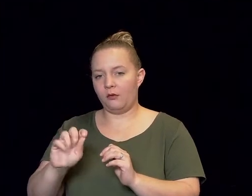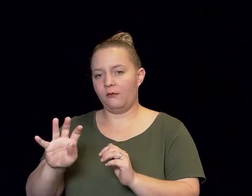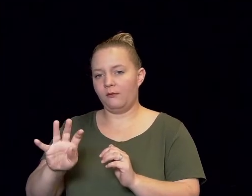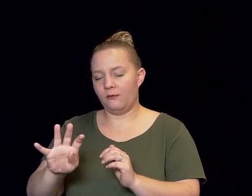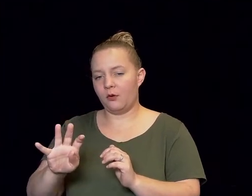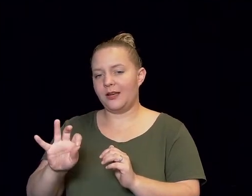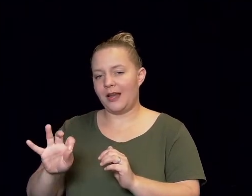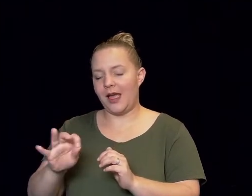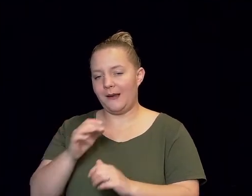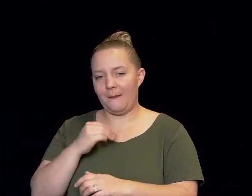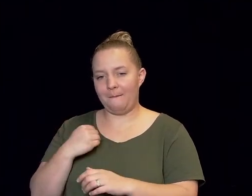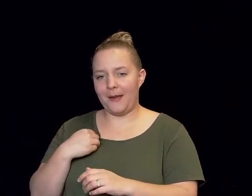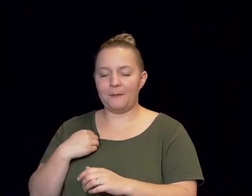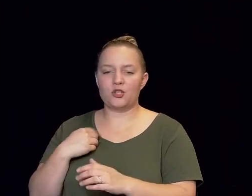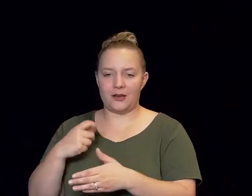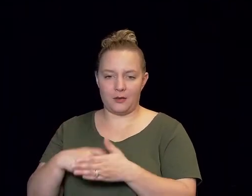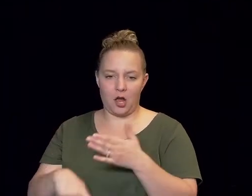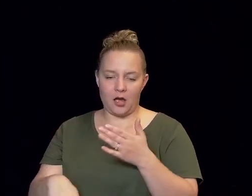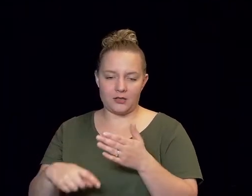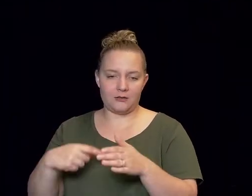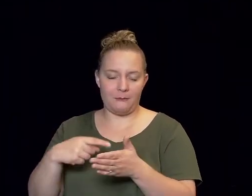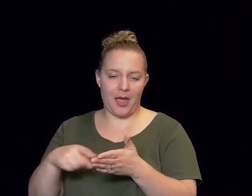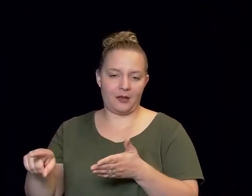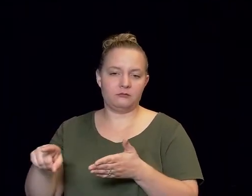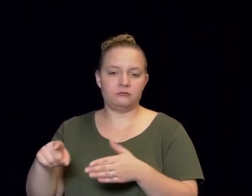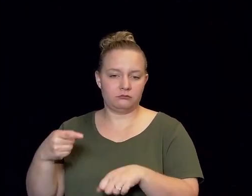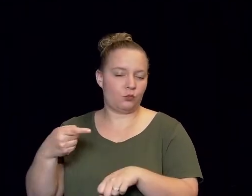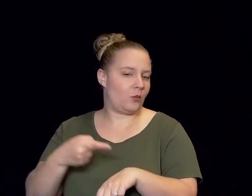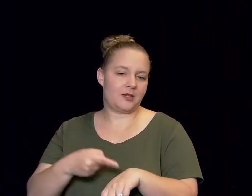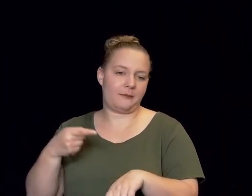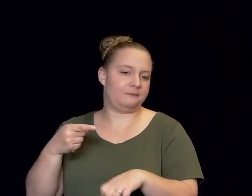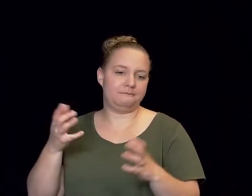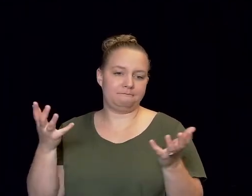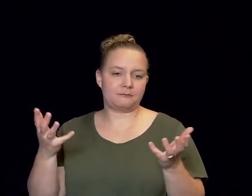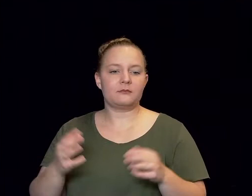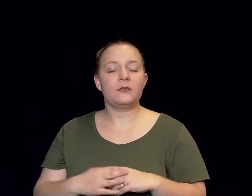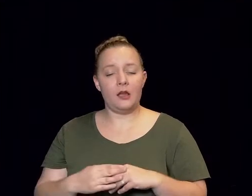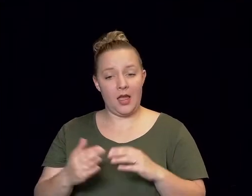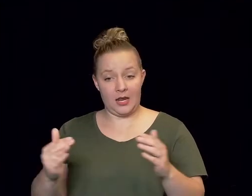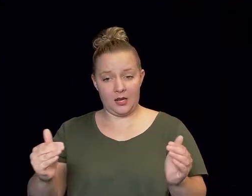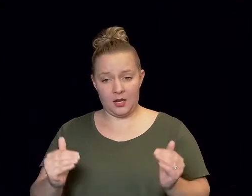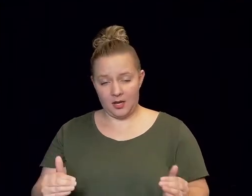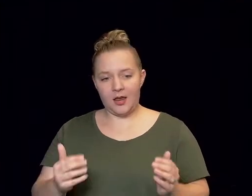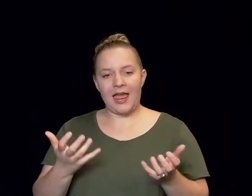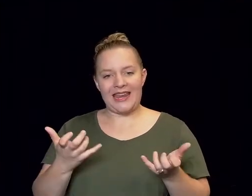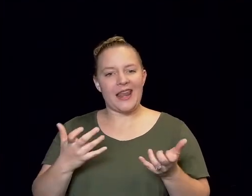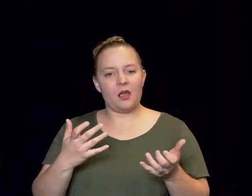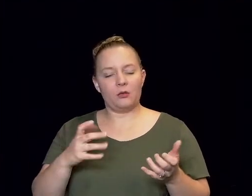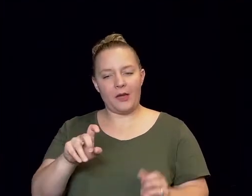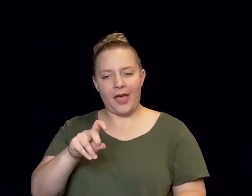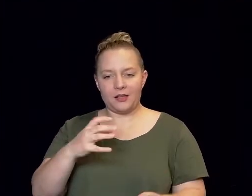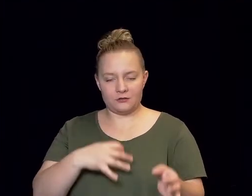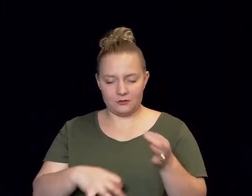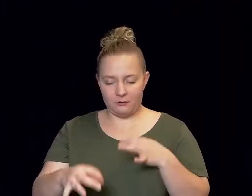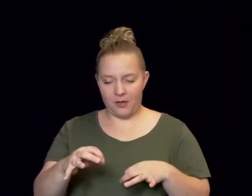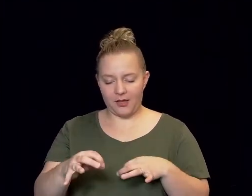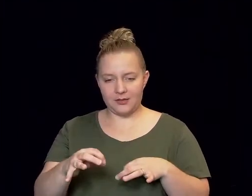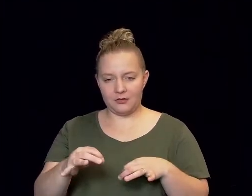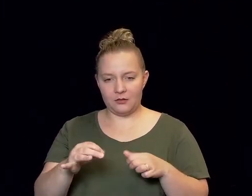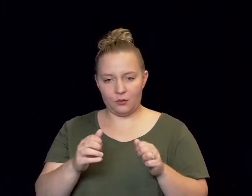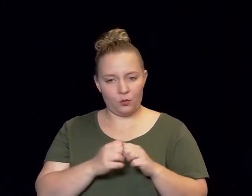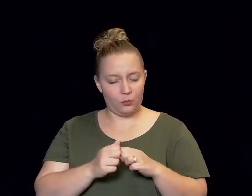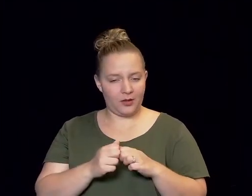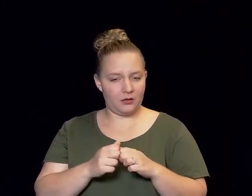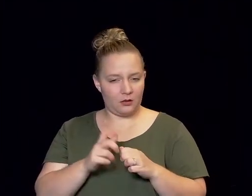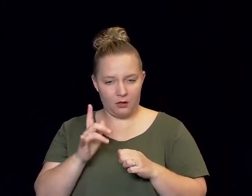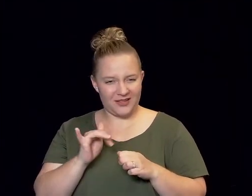$12.49 membership fee that you just pay 1 time. So now we are going to replace the X with, it looks